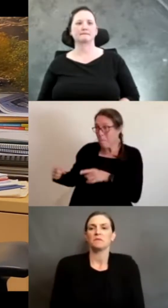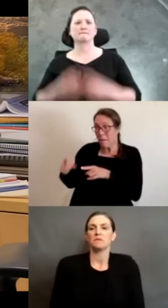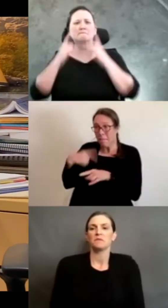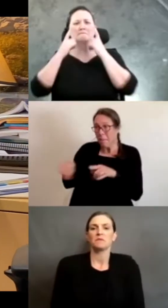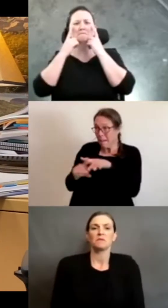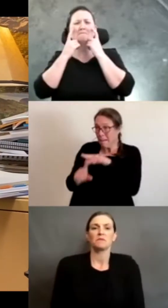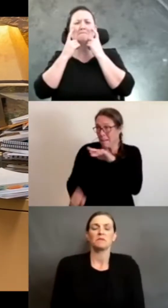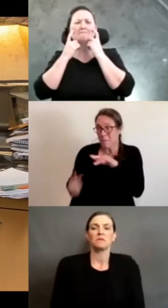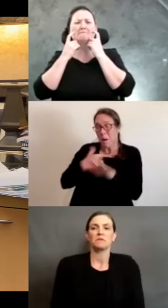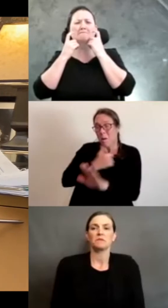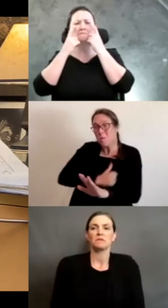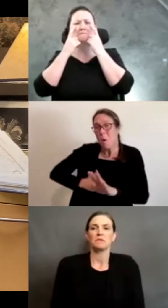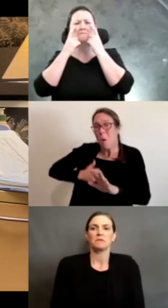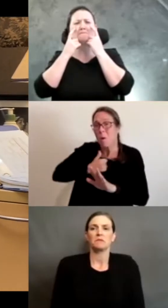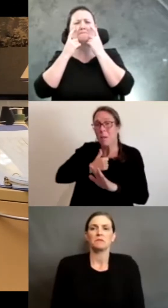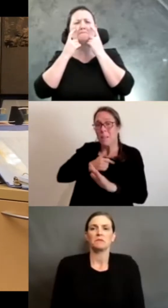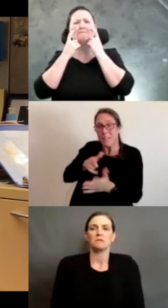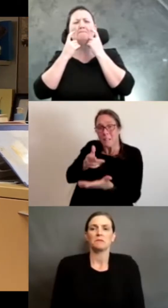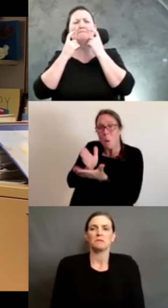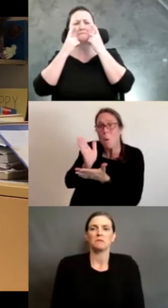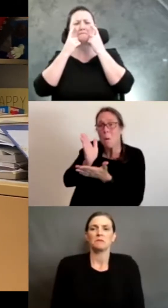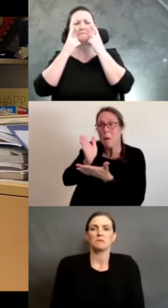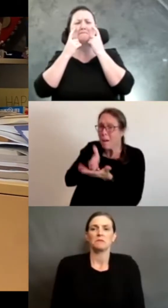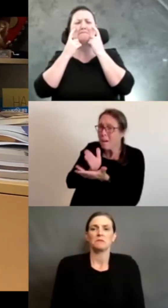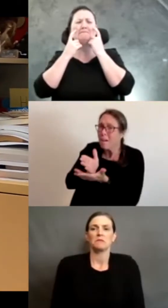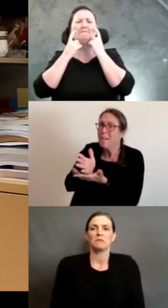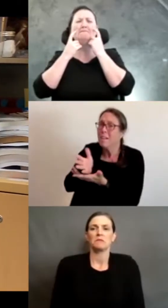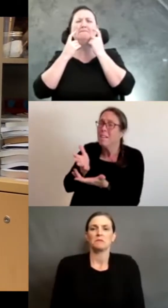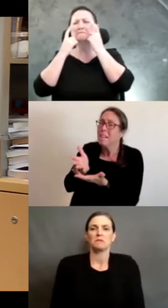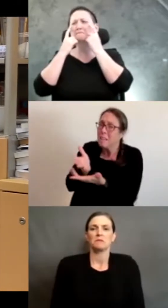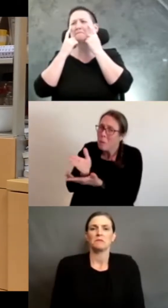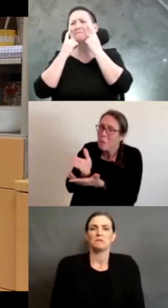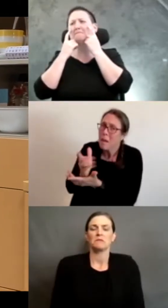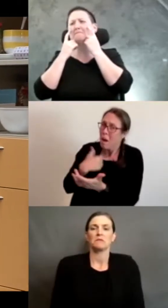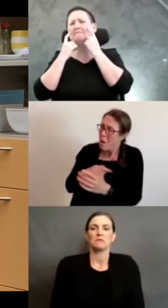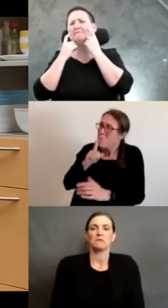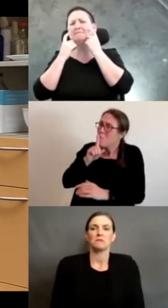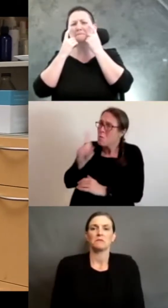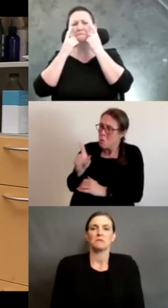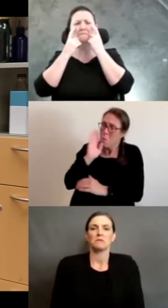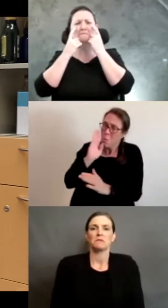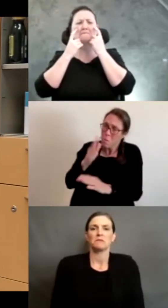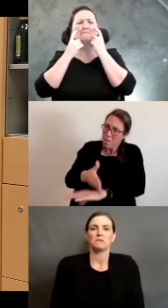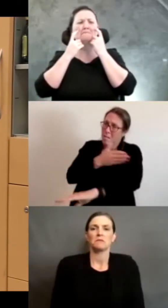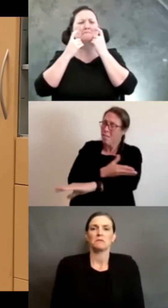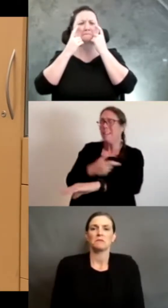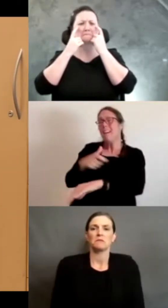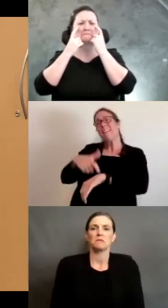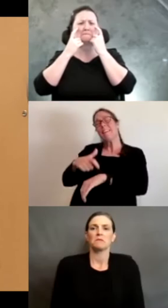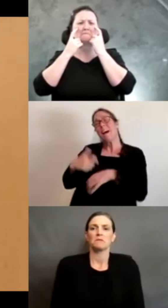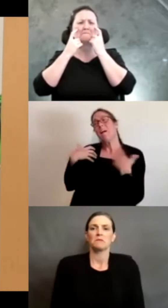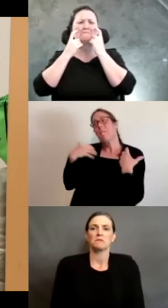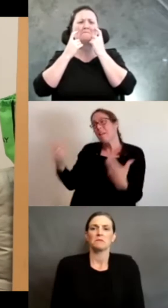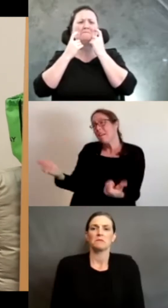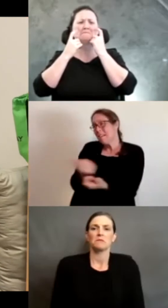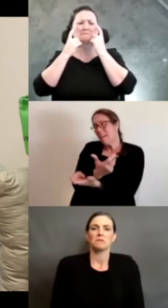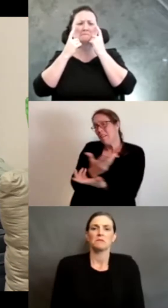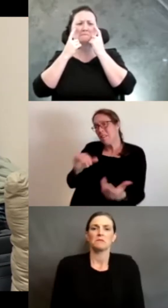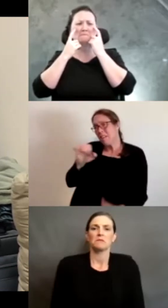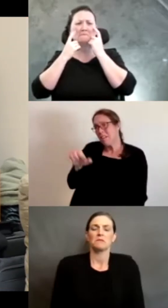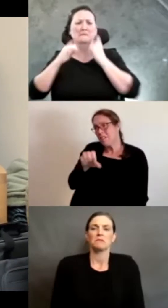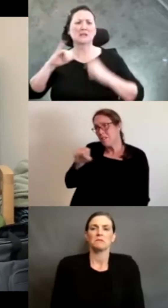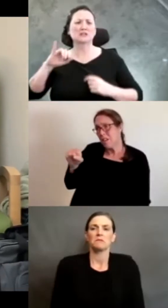It's okay. It's alright. I'm sure it will get better. Time heals wounds, Jess. Can you just call my